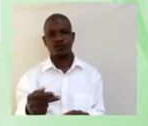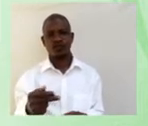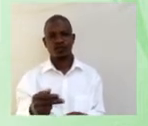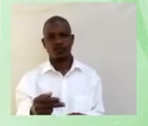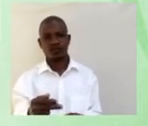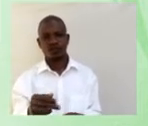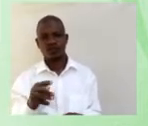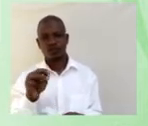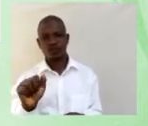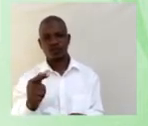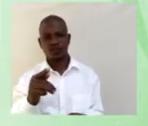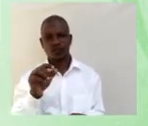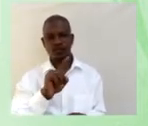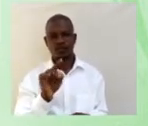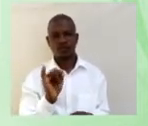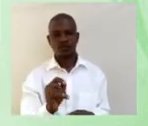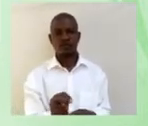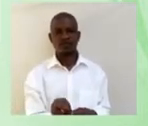er. Magazine.